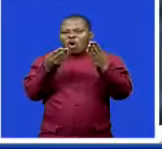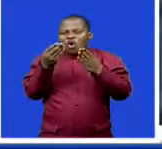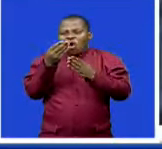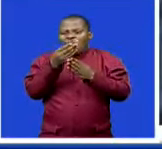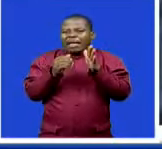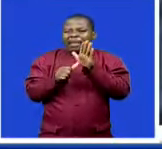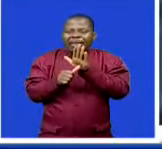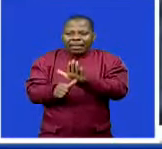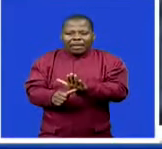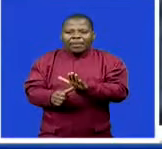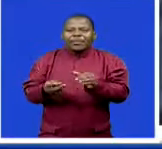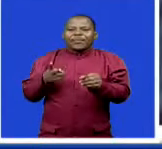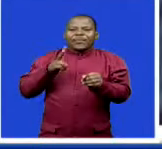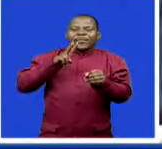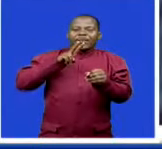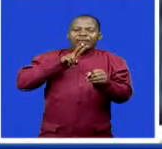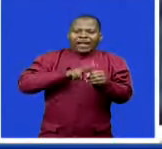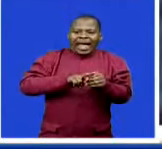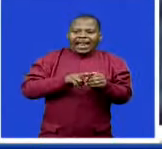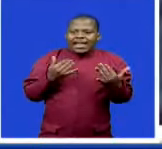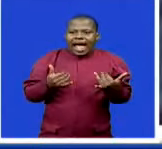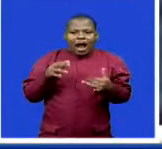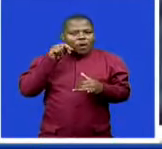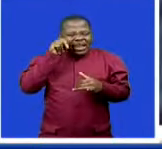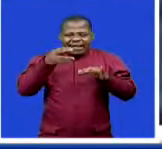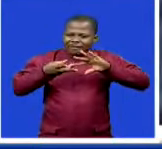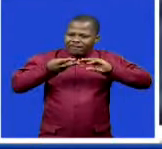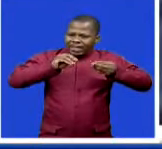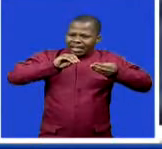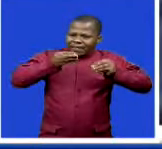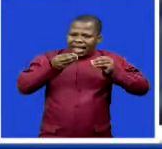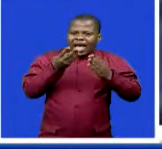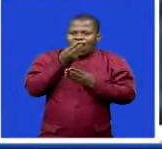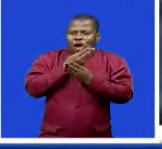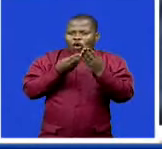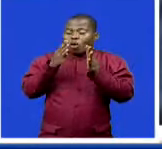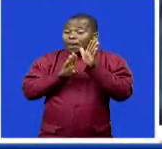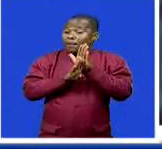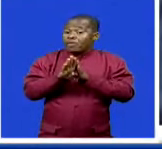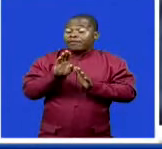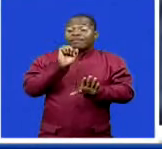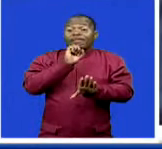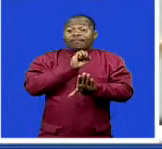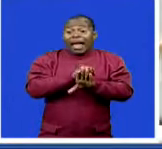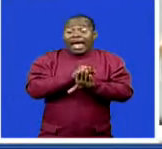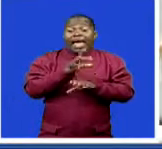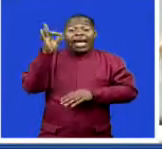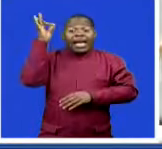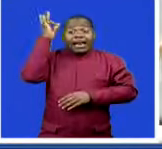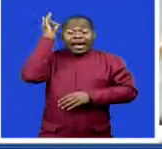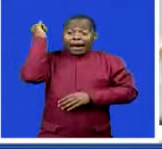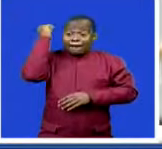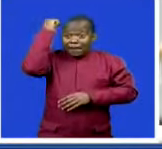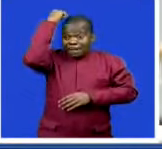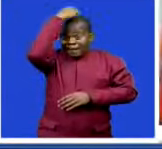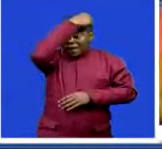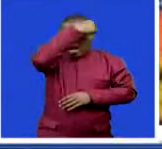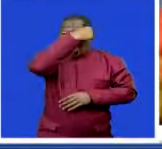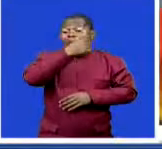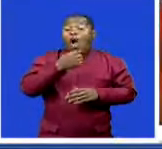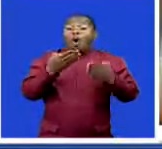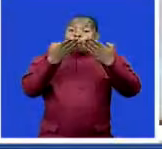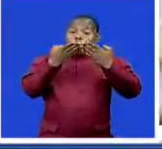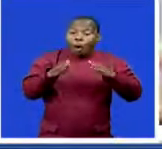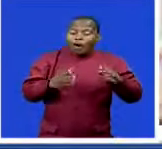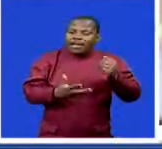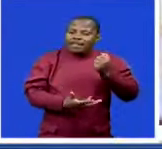and set it on a costly path to recovery. You would think that His Majesty King Eswatini III was launching a fund that